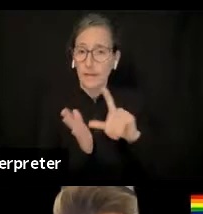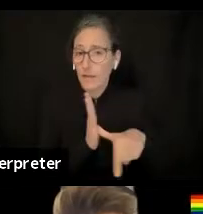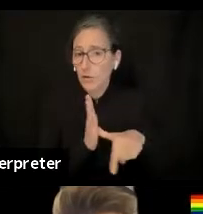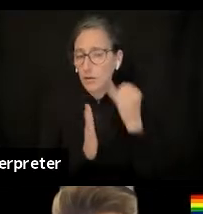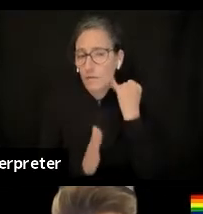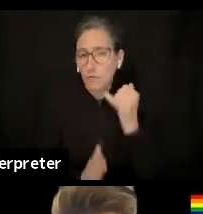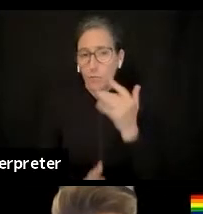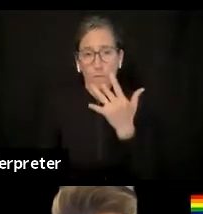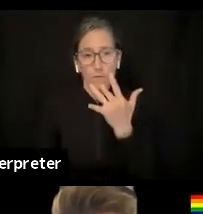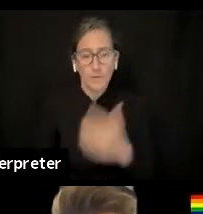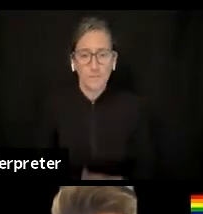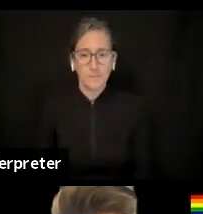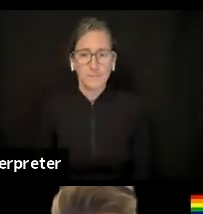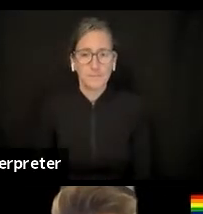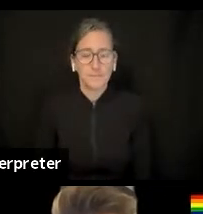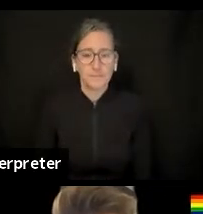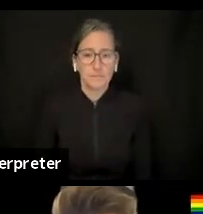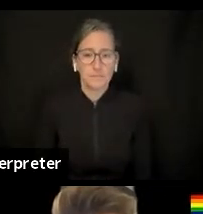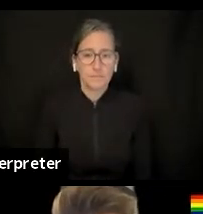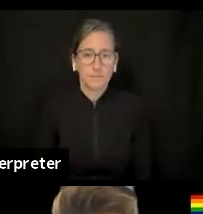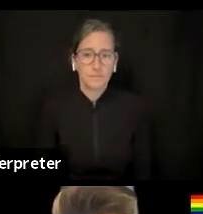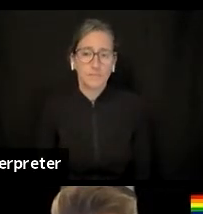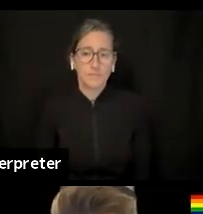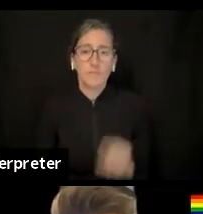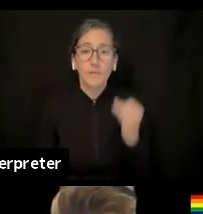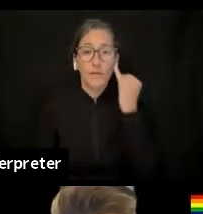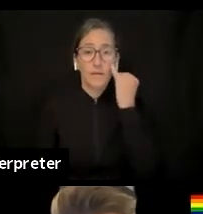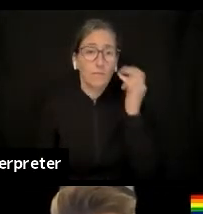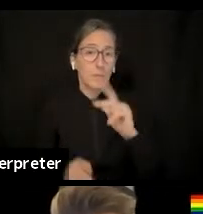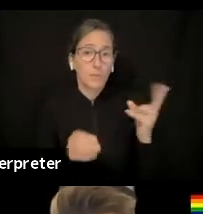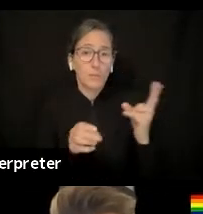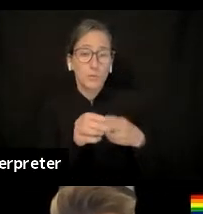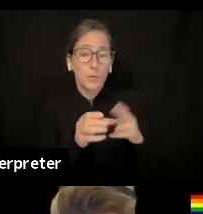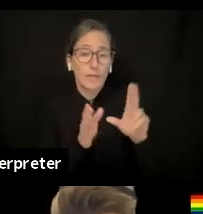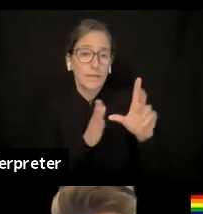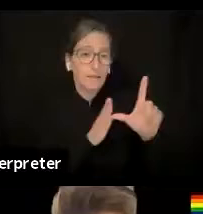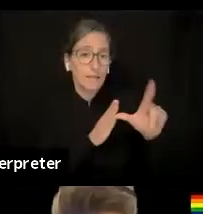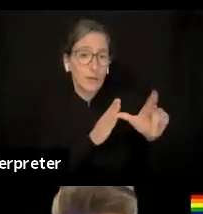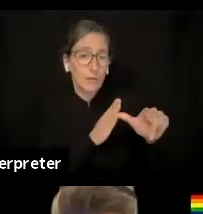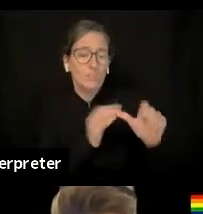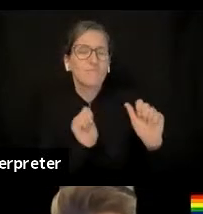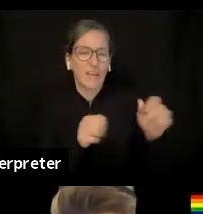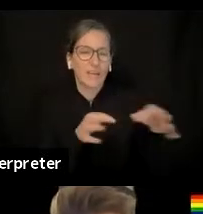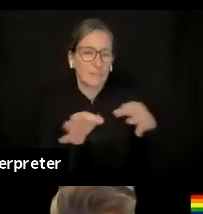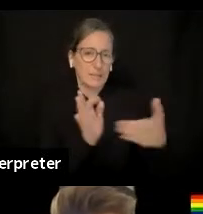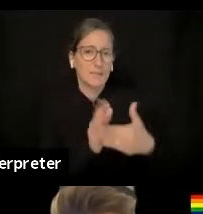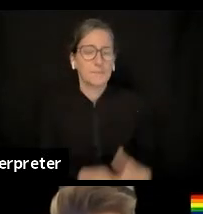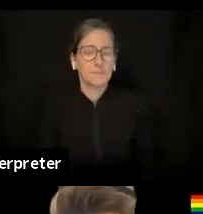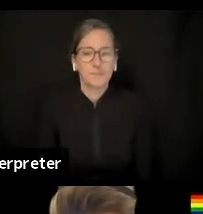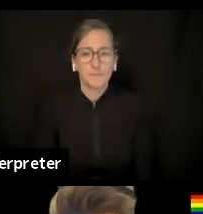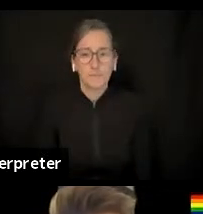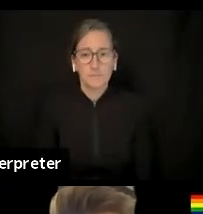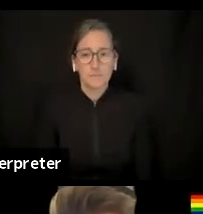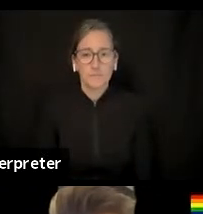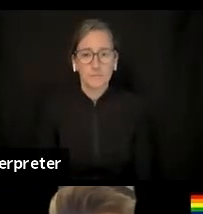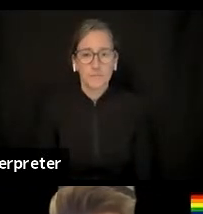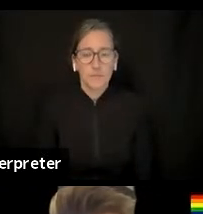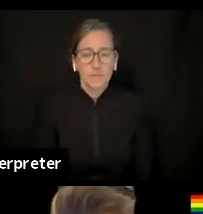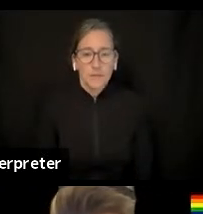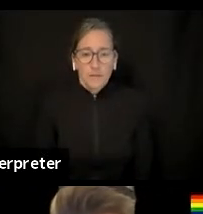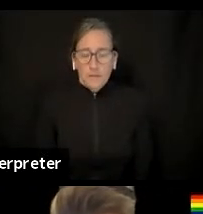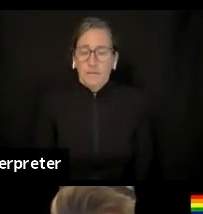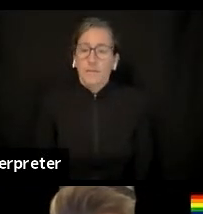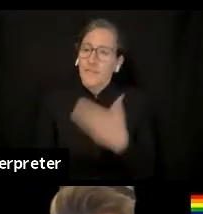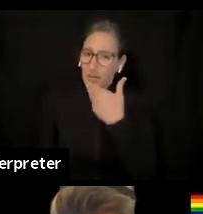Councillor Perkins or Shelly, just in case we have people join later as well. Thank you,